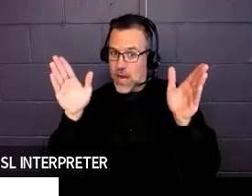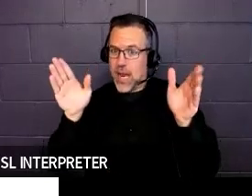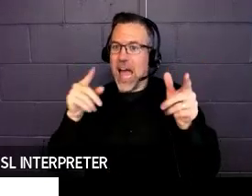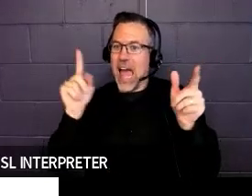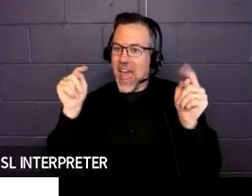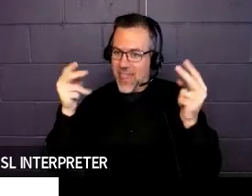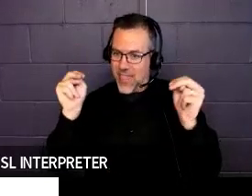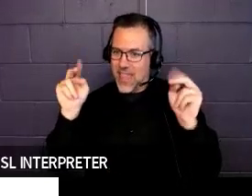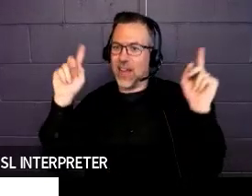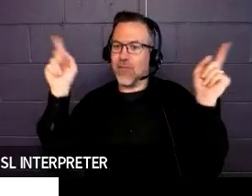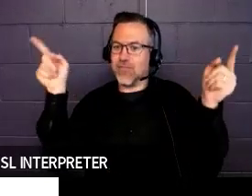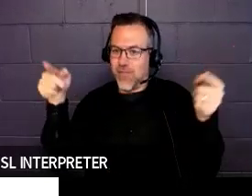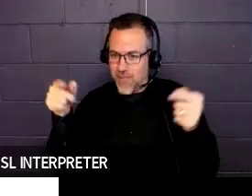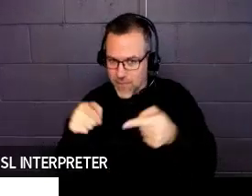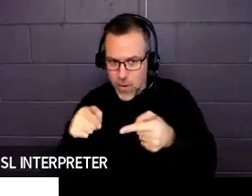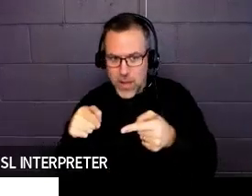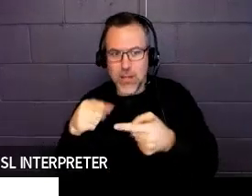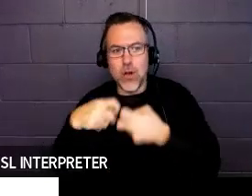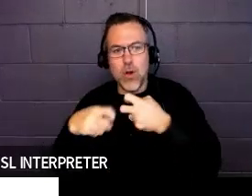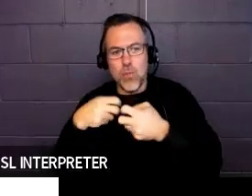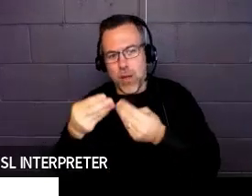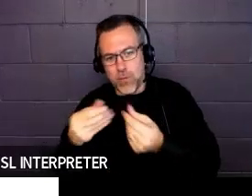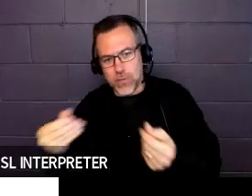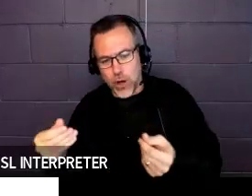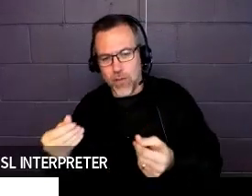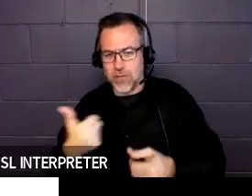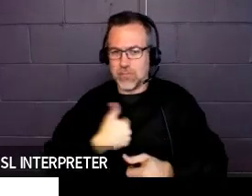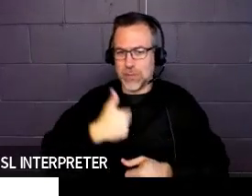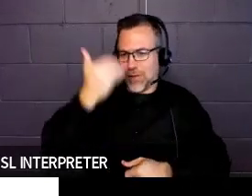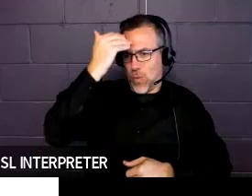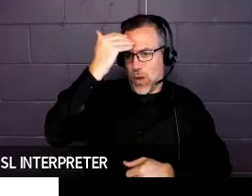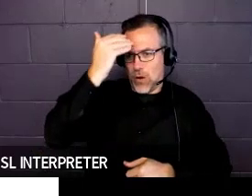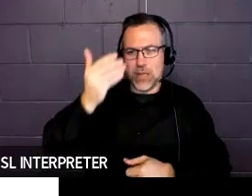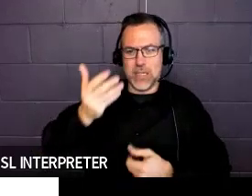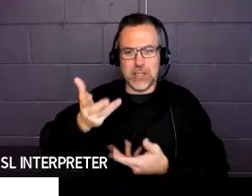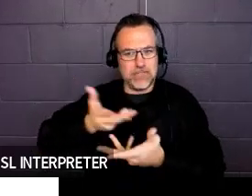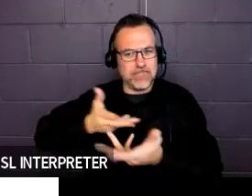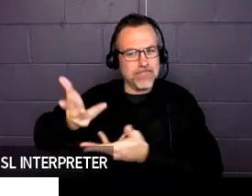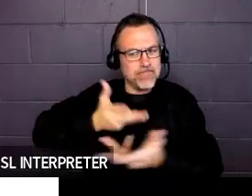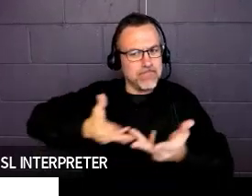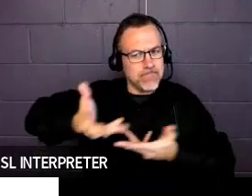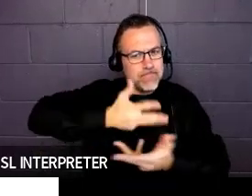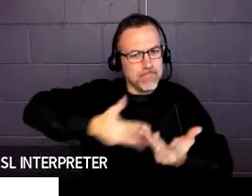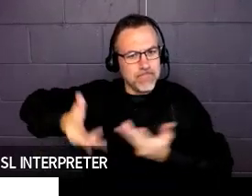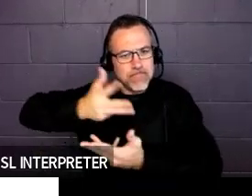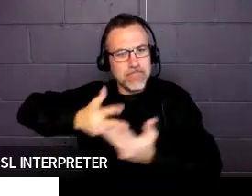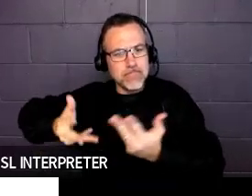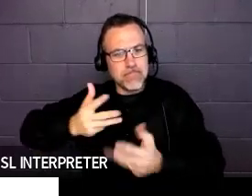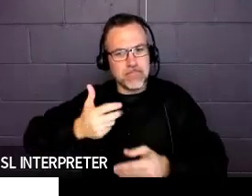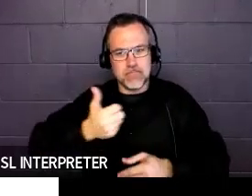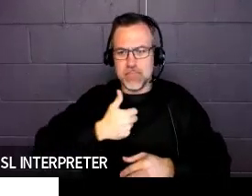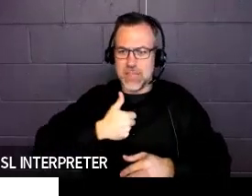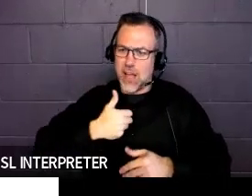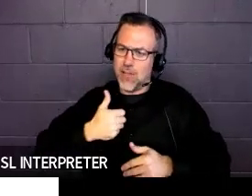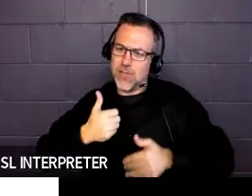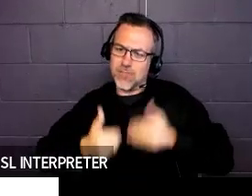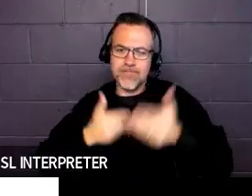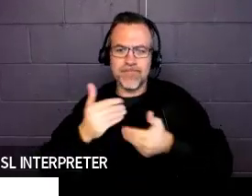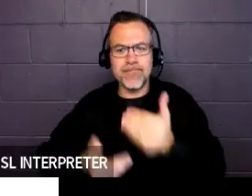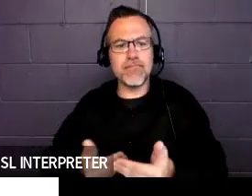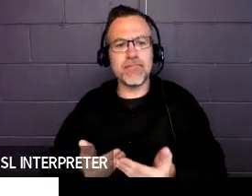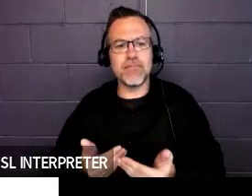on problem solving, self-awareness, peer interaction, self-initiation, et cetera. So these are just some